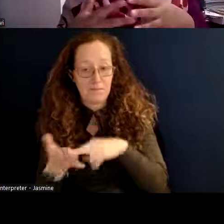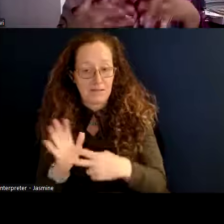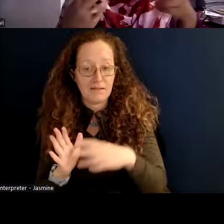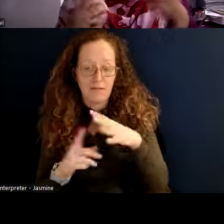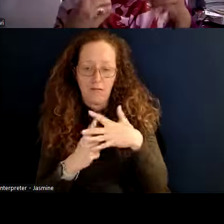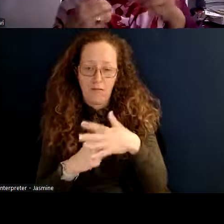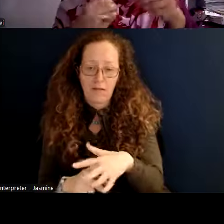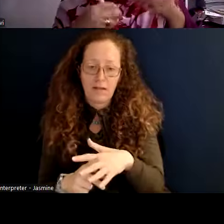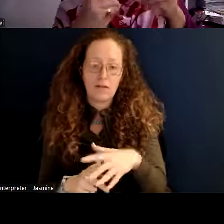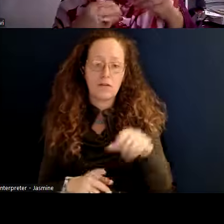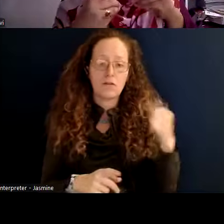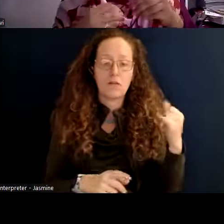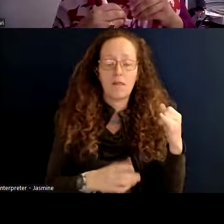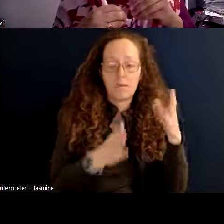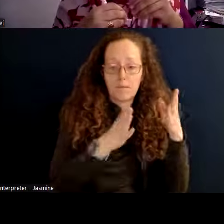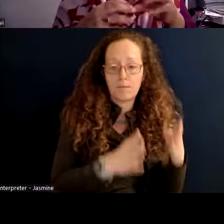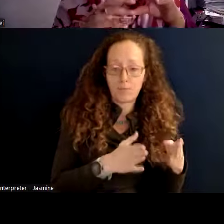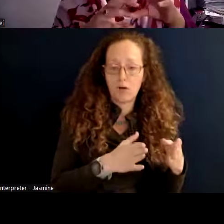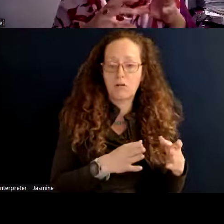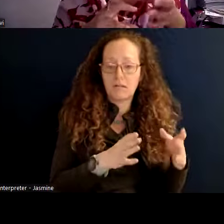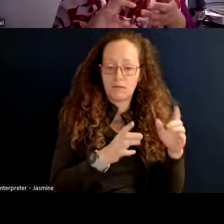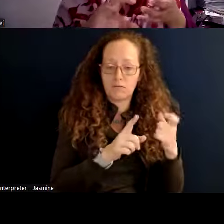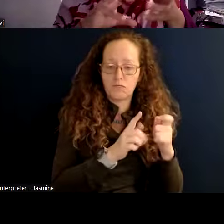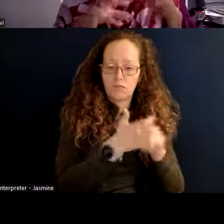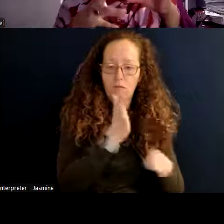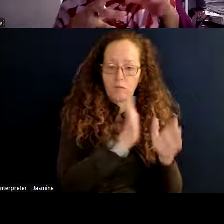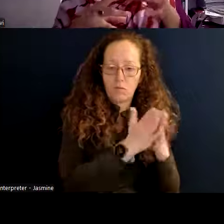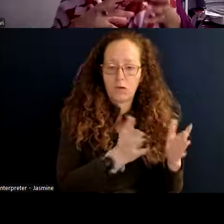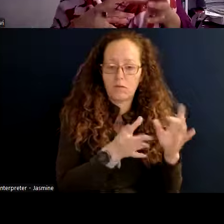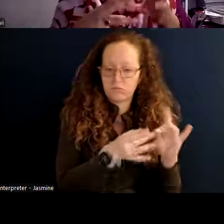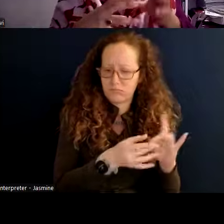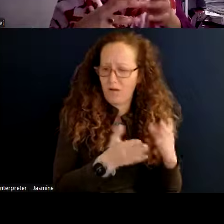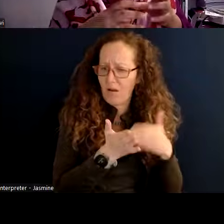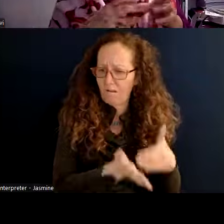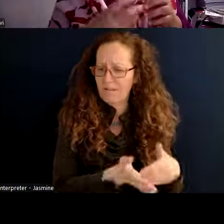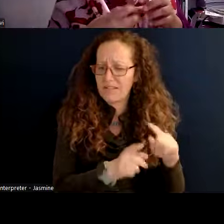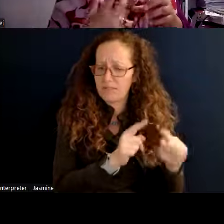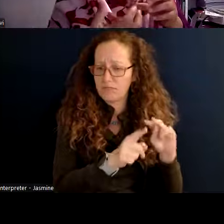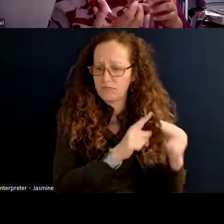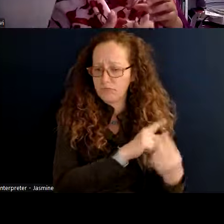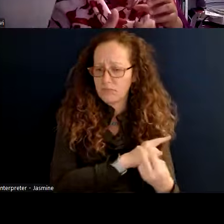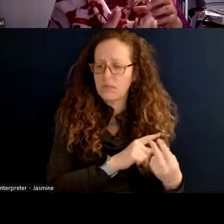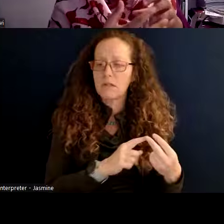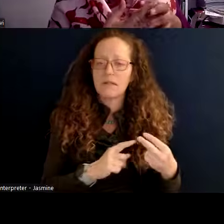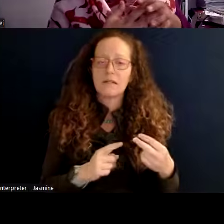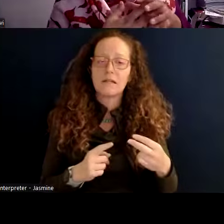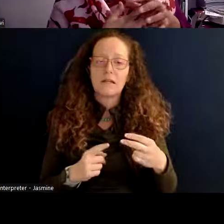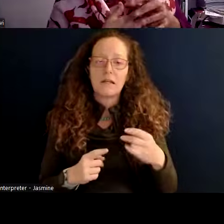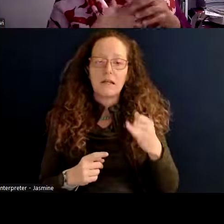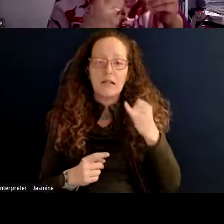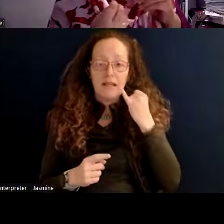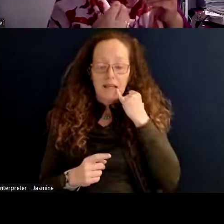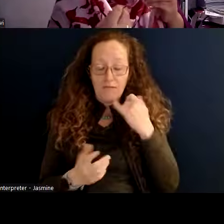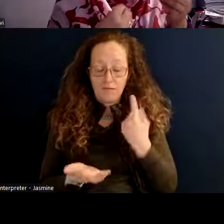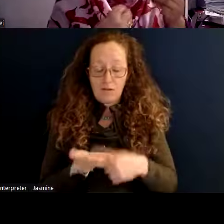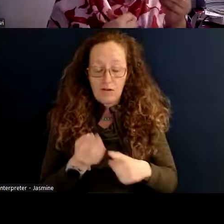City, also points out that in many respects, the conceptual tension that emerges at the point of application